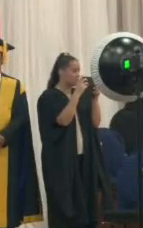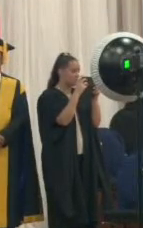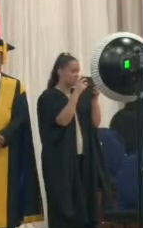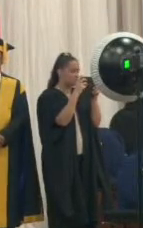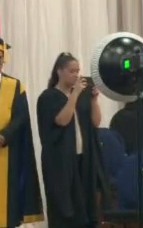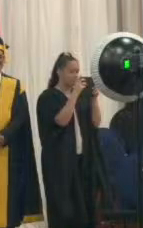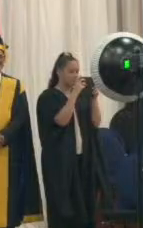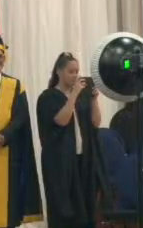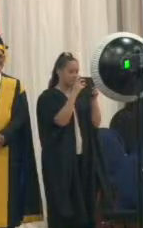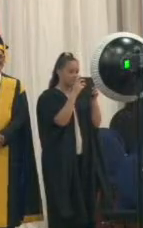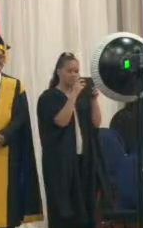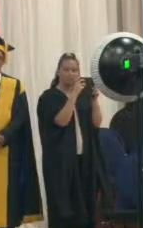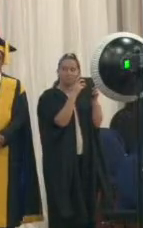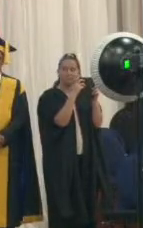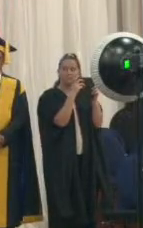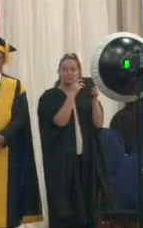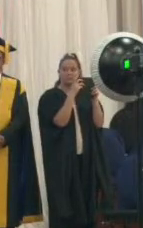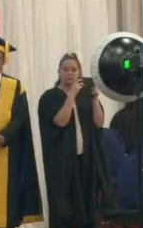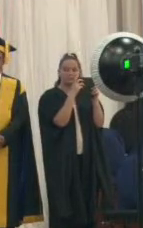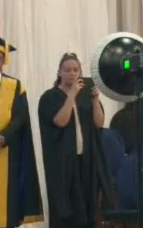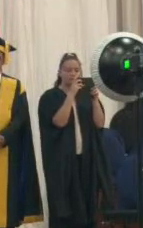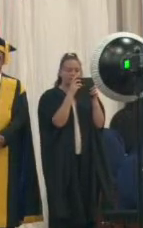Mona Lisa Jonas.